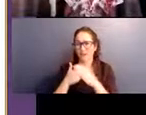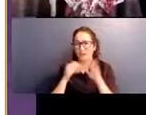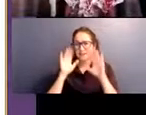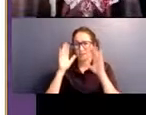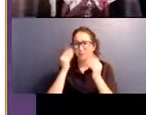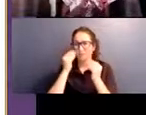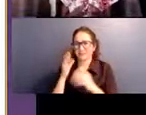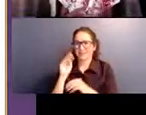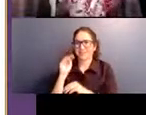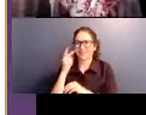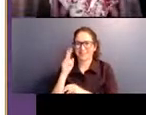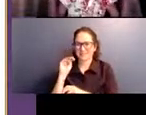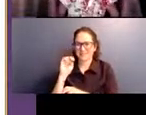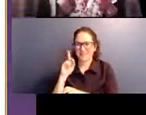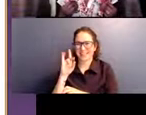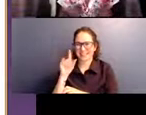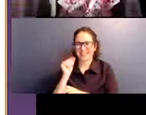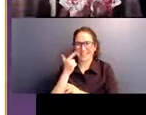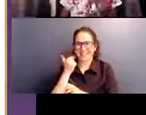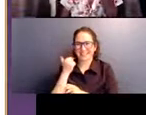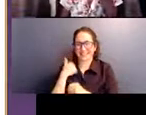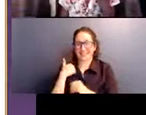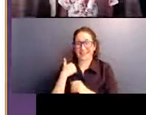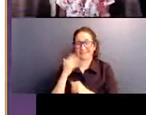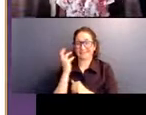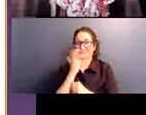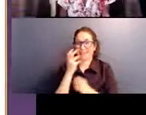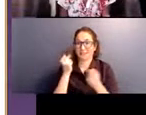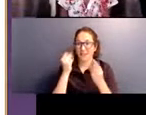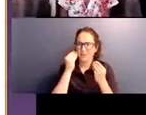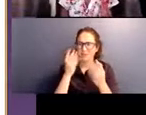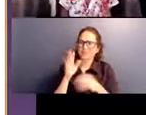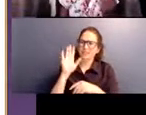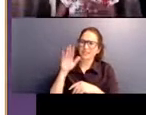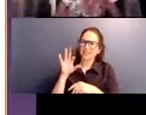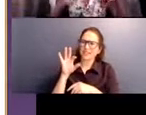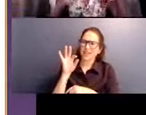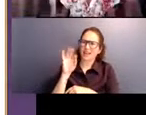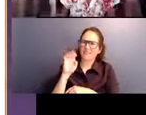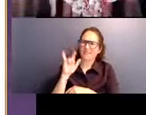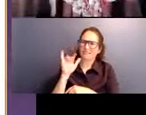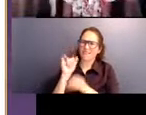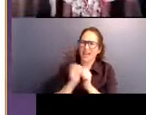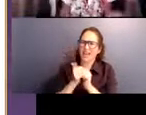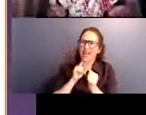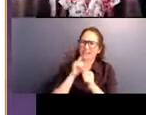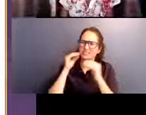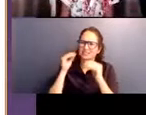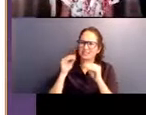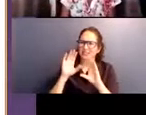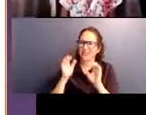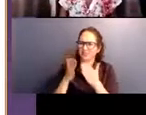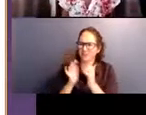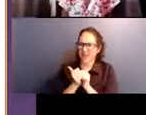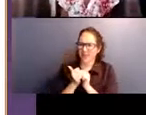I'm sure you can speak to it the same. We've got all this information, but Felicia, how can we plan to actually teach this in the classroom